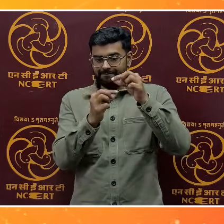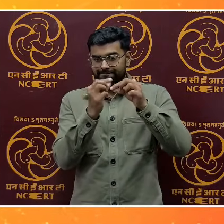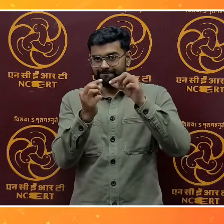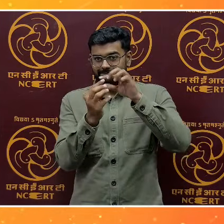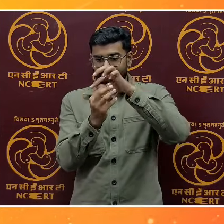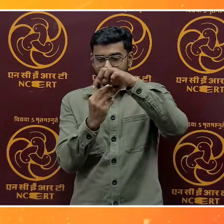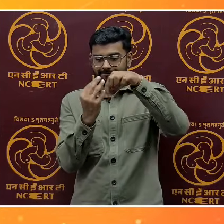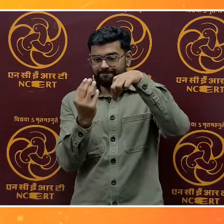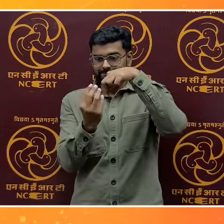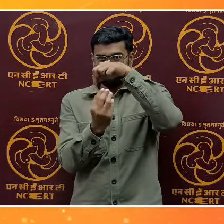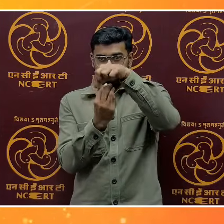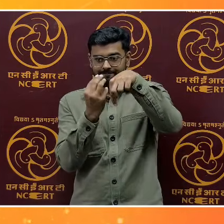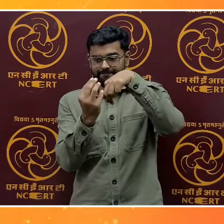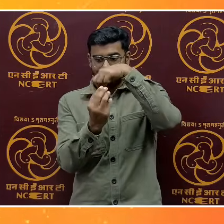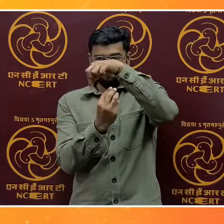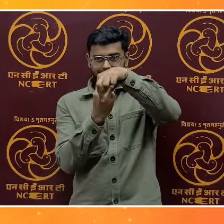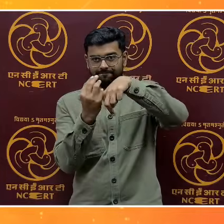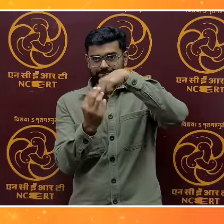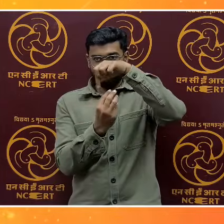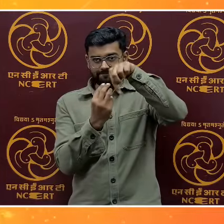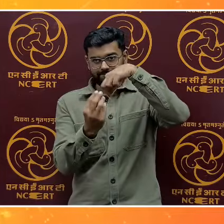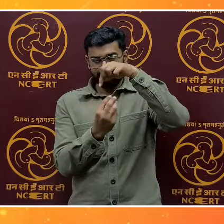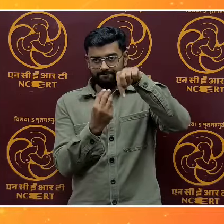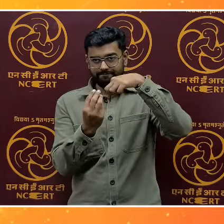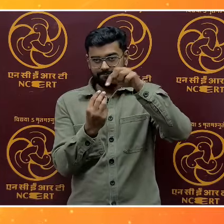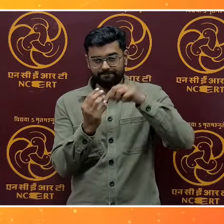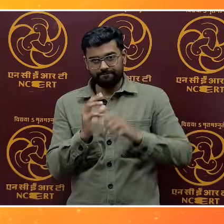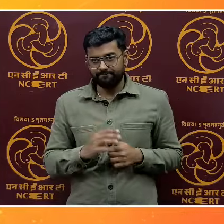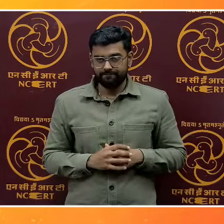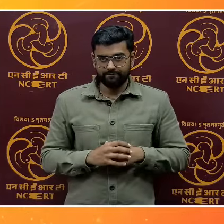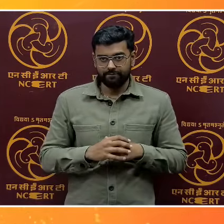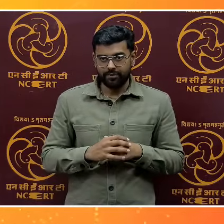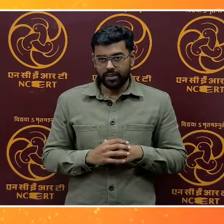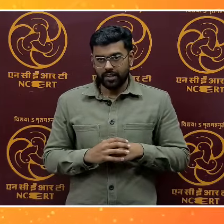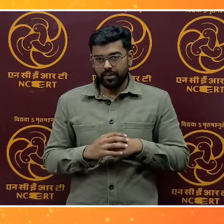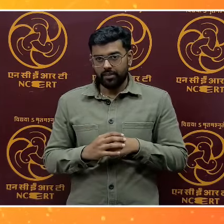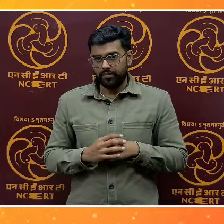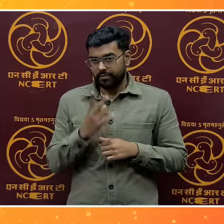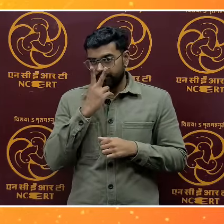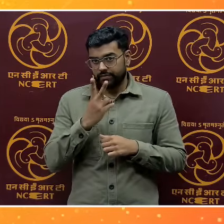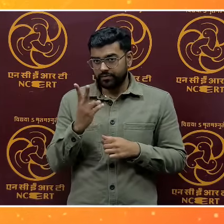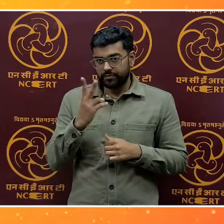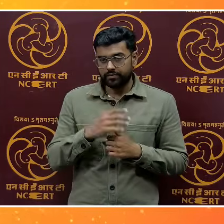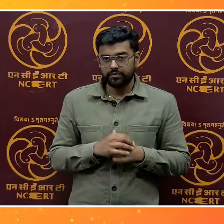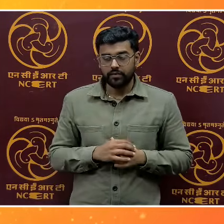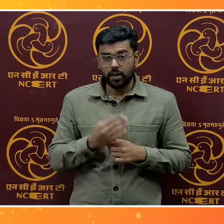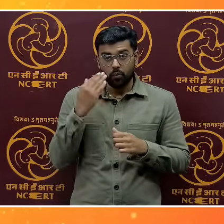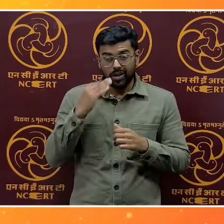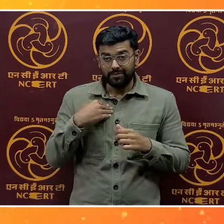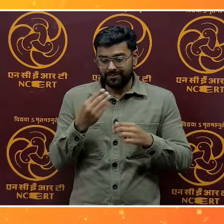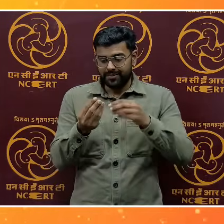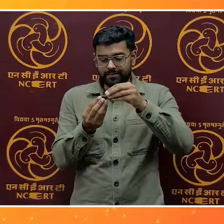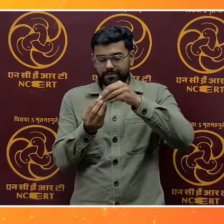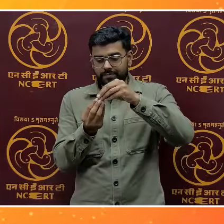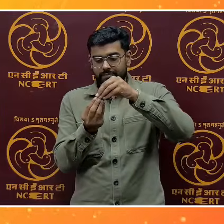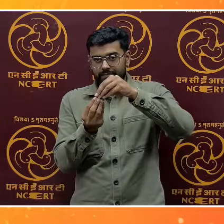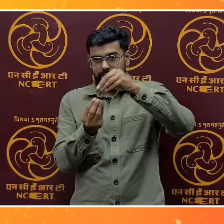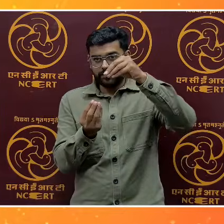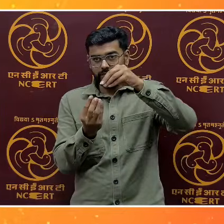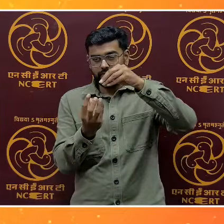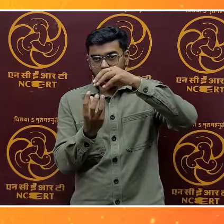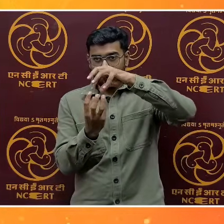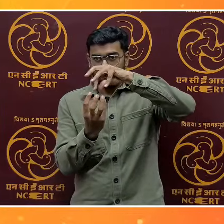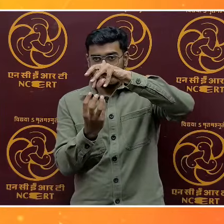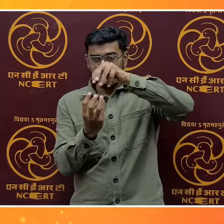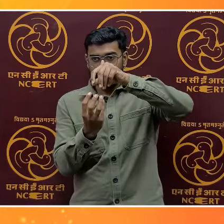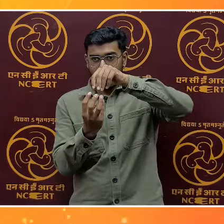without leaving any gap and without overlapping, children. Can you see? Yes, ma'am. And when I remove this, unwind this and